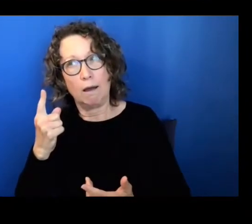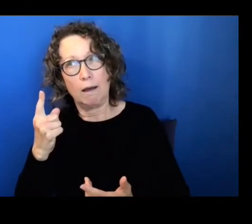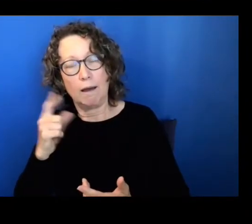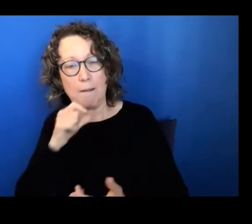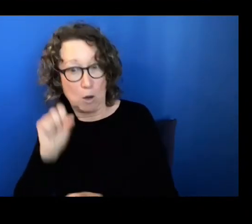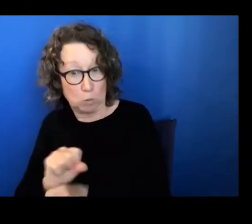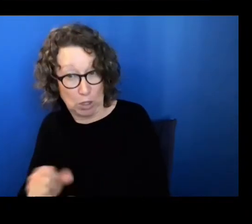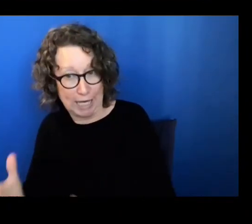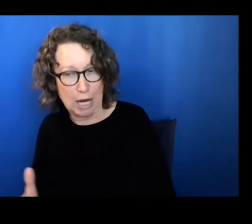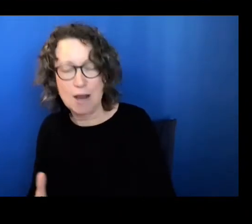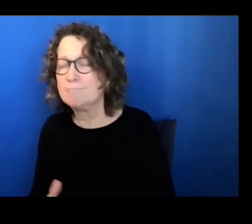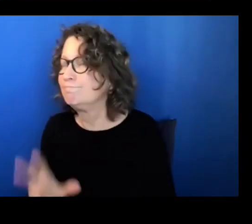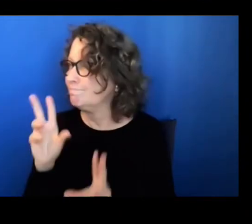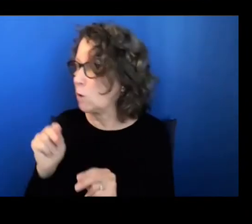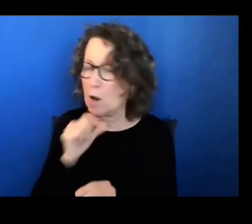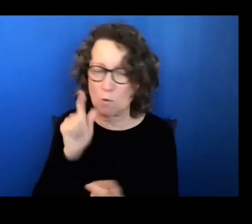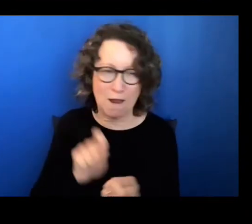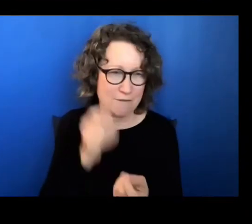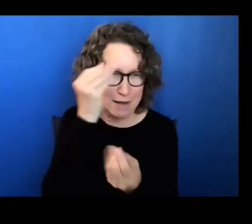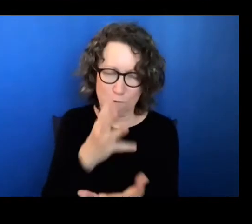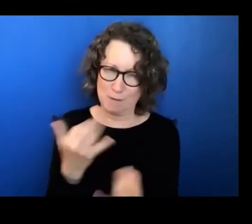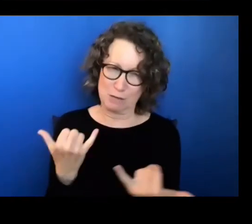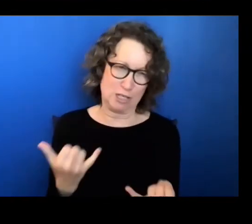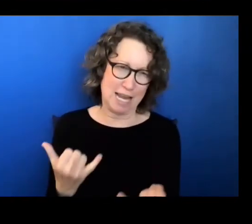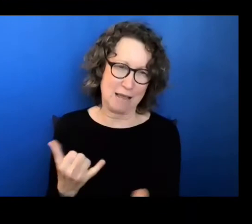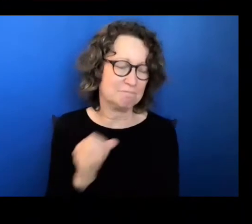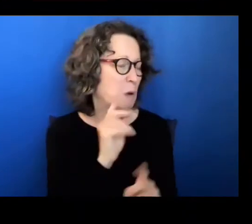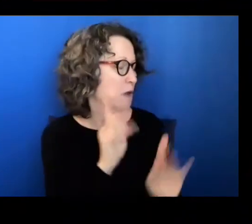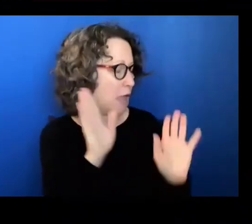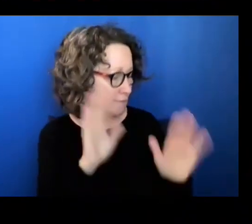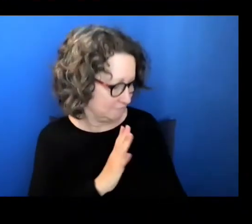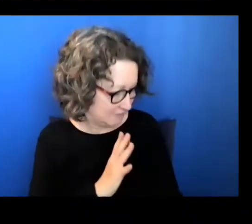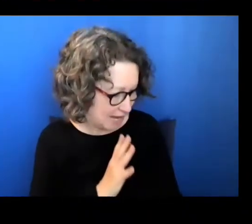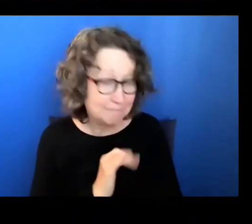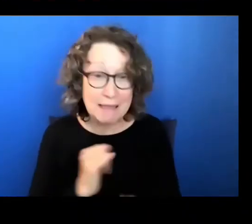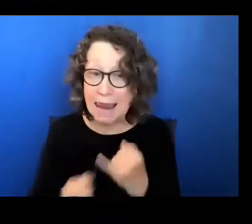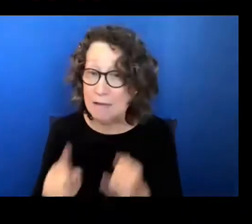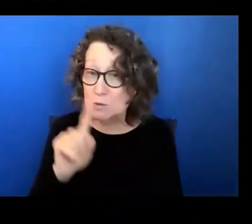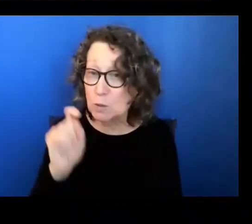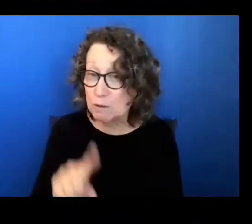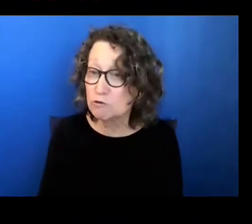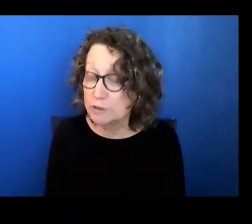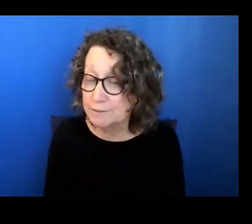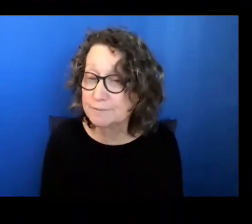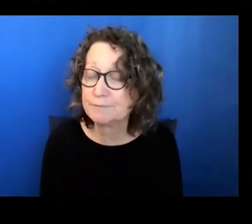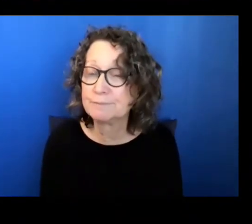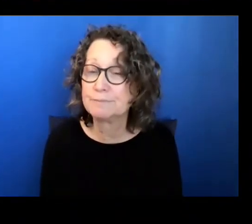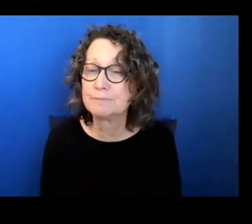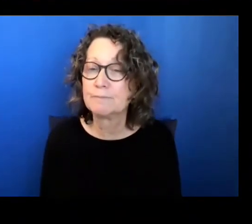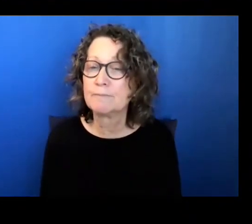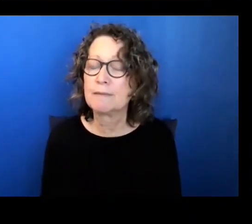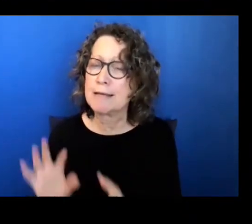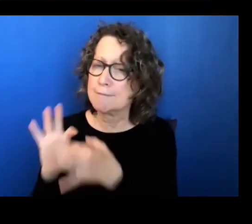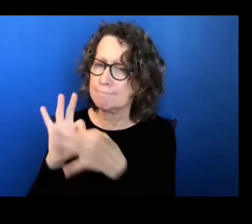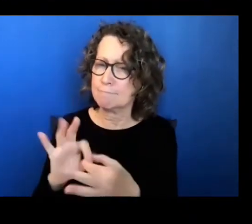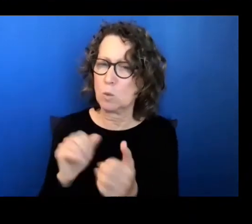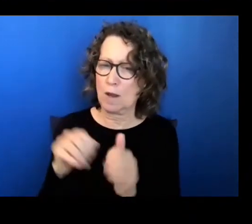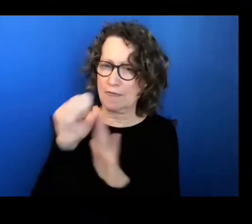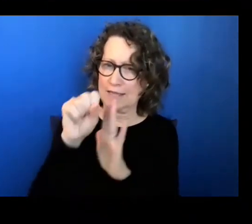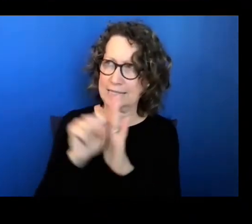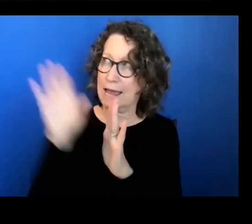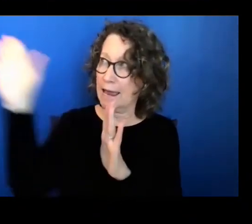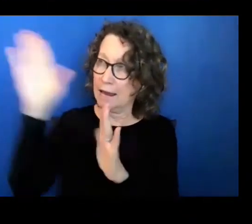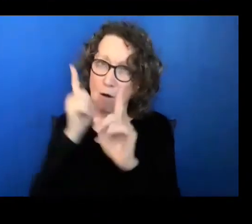have that information readily available. Okay, no worries. One last question. This has to do with the state's